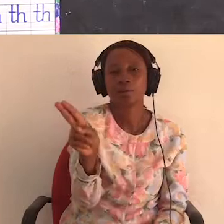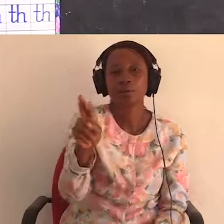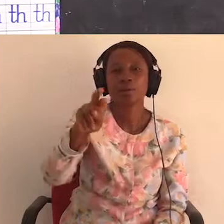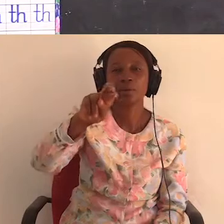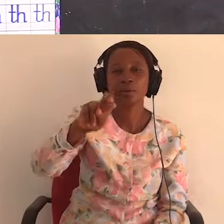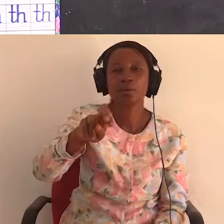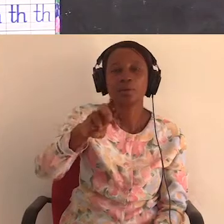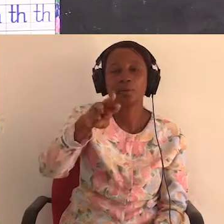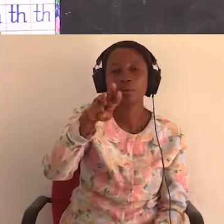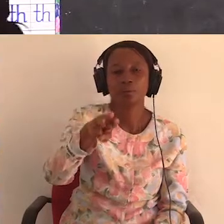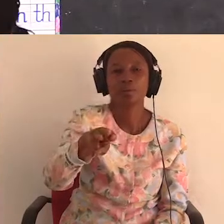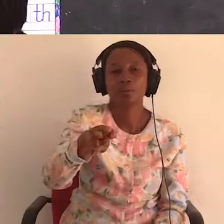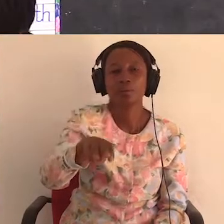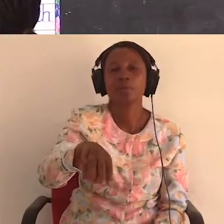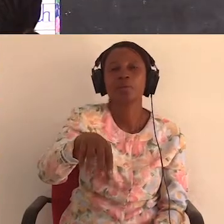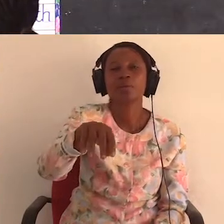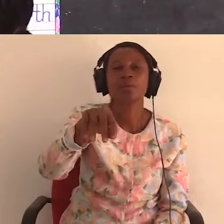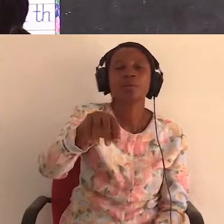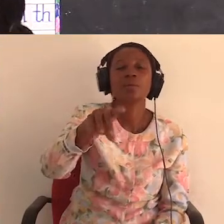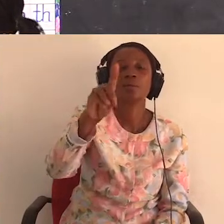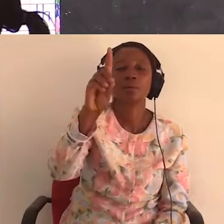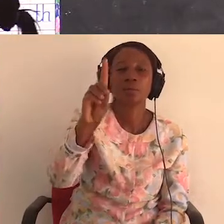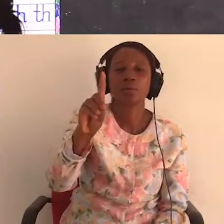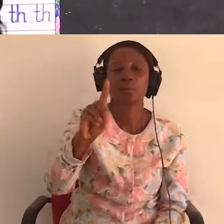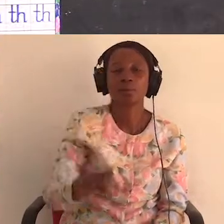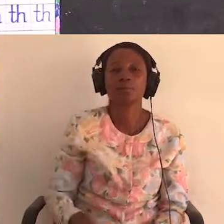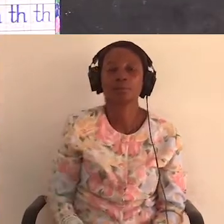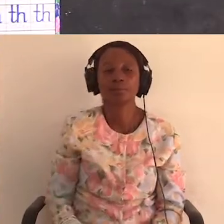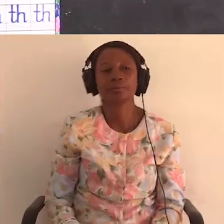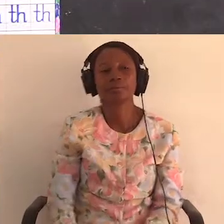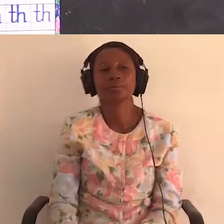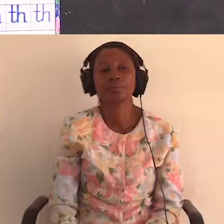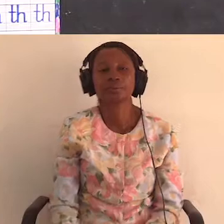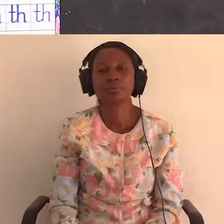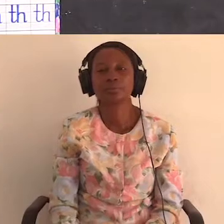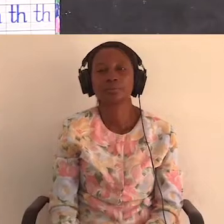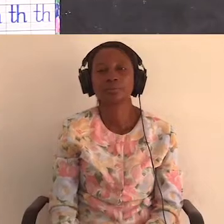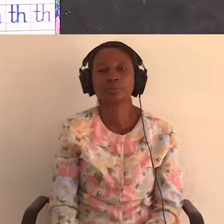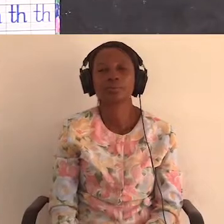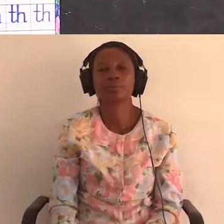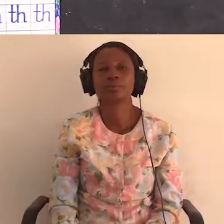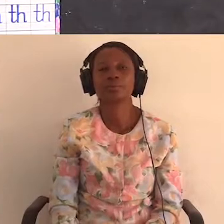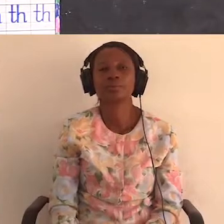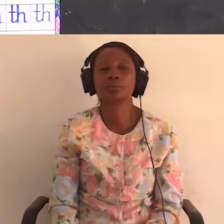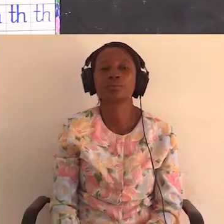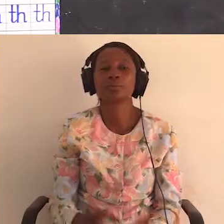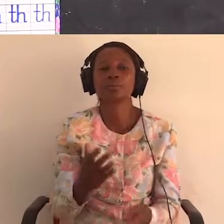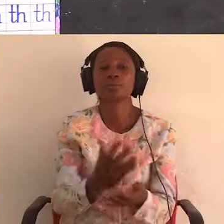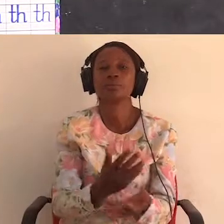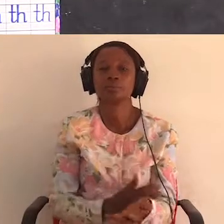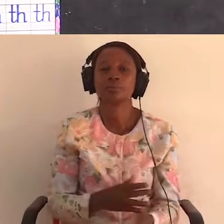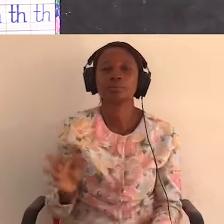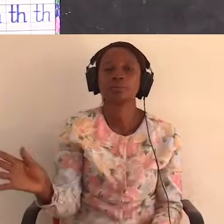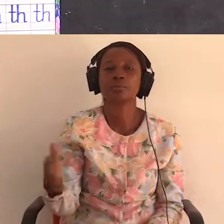R, M, and D. Very good. Now, before we go to the